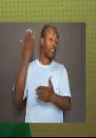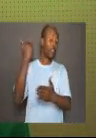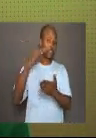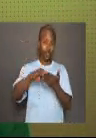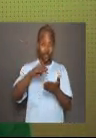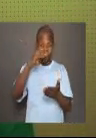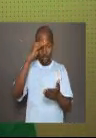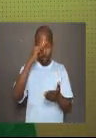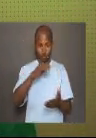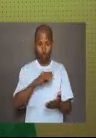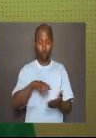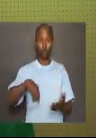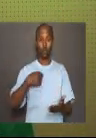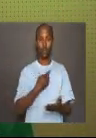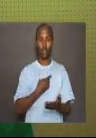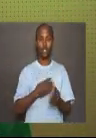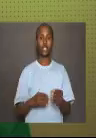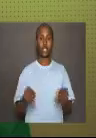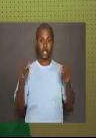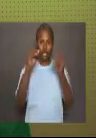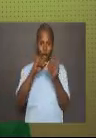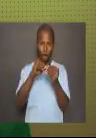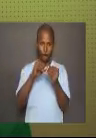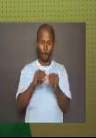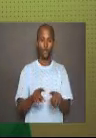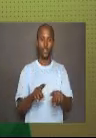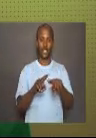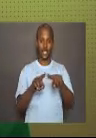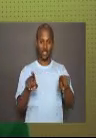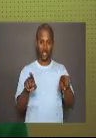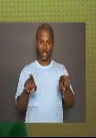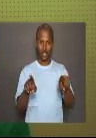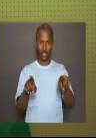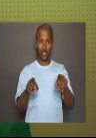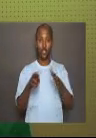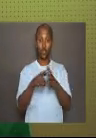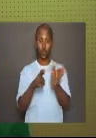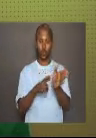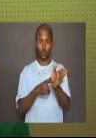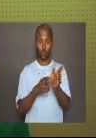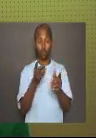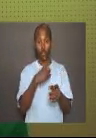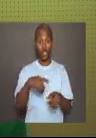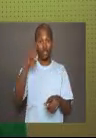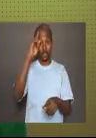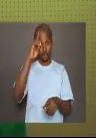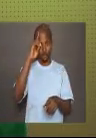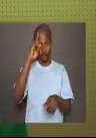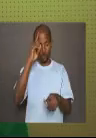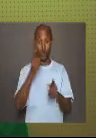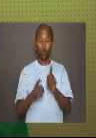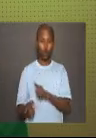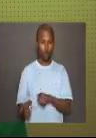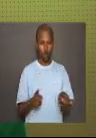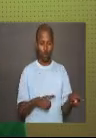lesson, we learned the sum and difference rules for derivatives. We